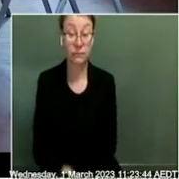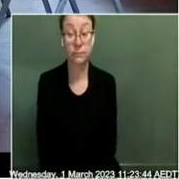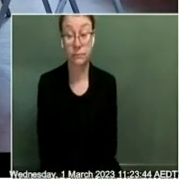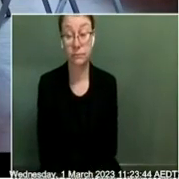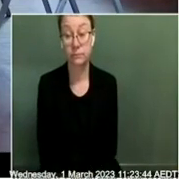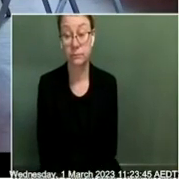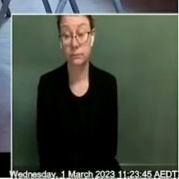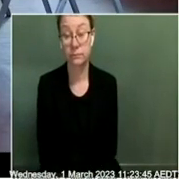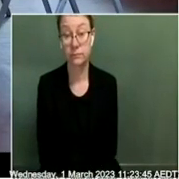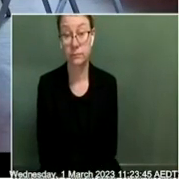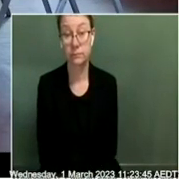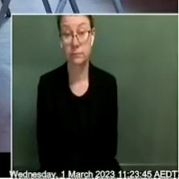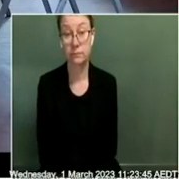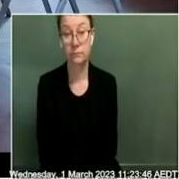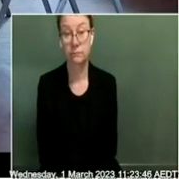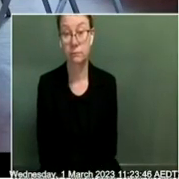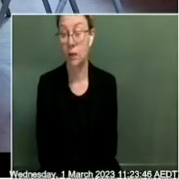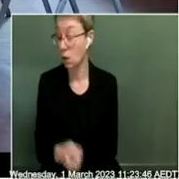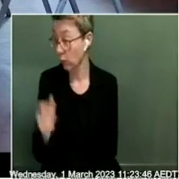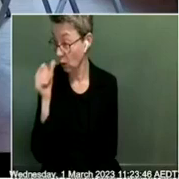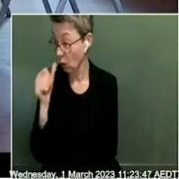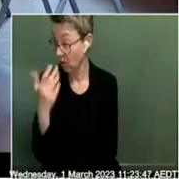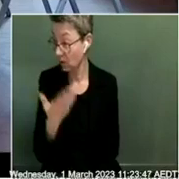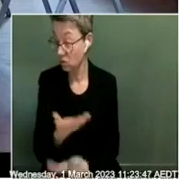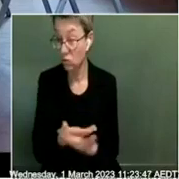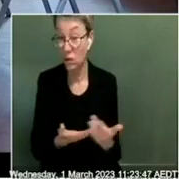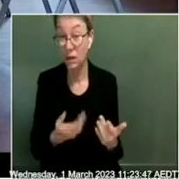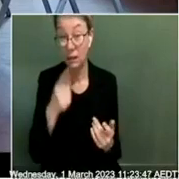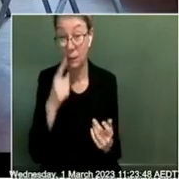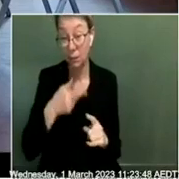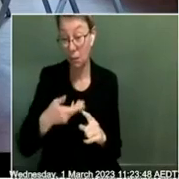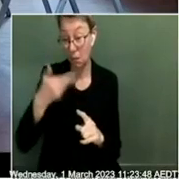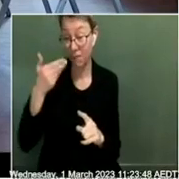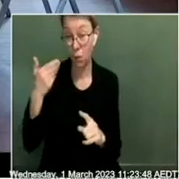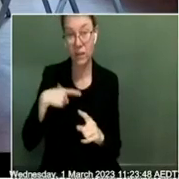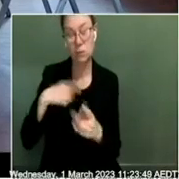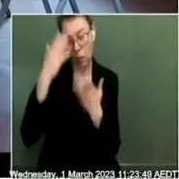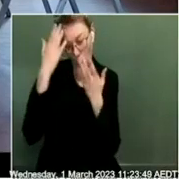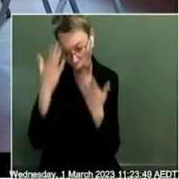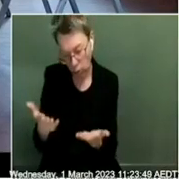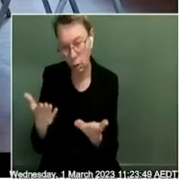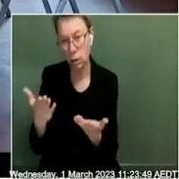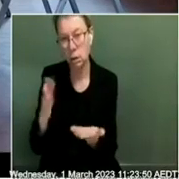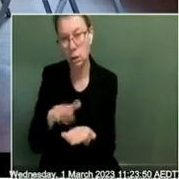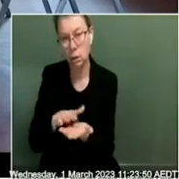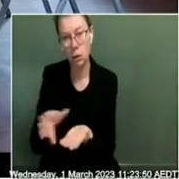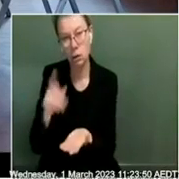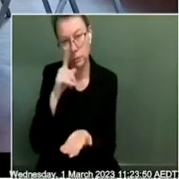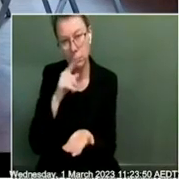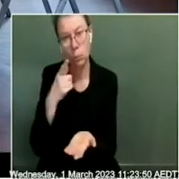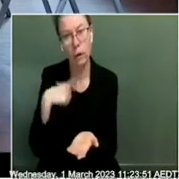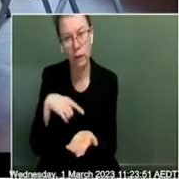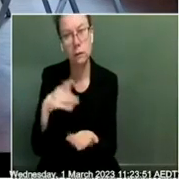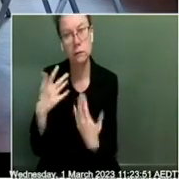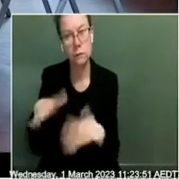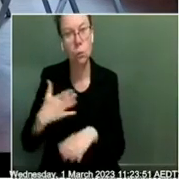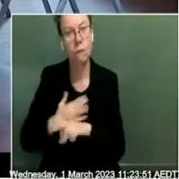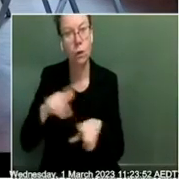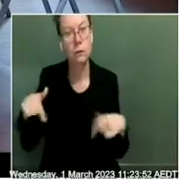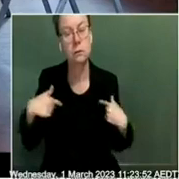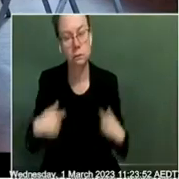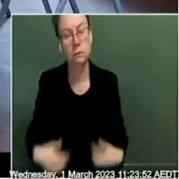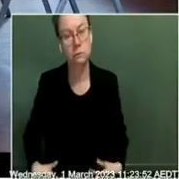people that went before, that's why we honour them. Because those voices before... And this whole families have fought. Yeah. And then we might sit here